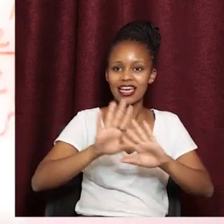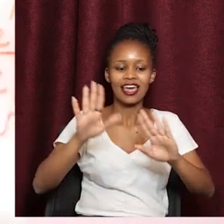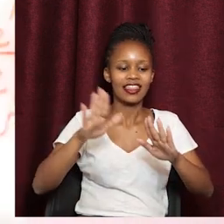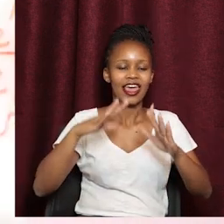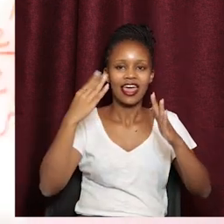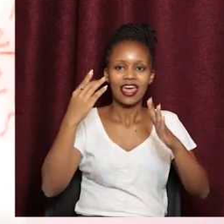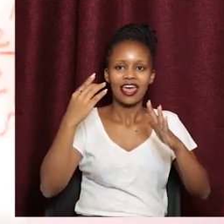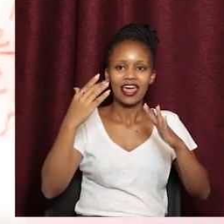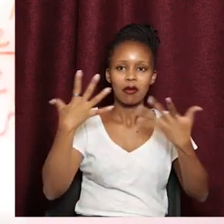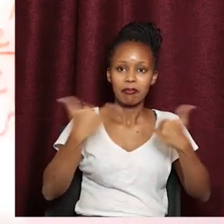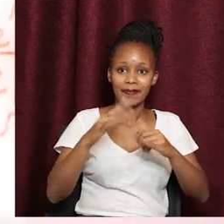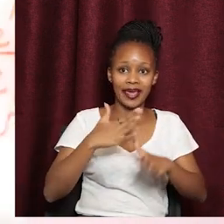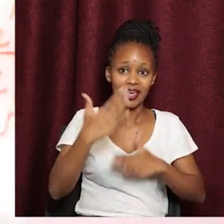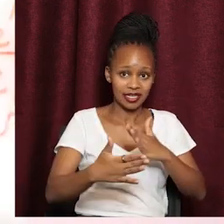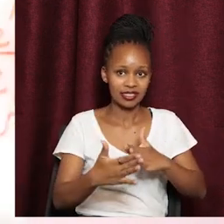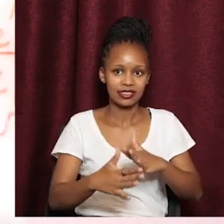have been overturned by now.